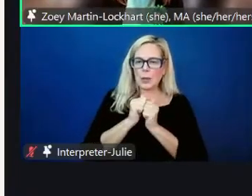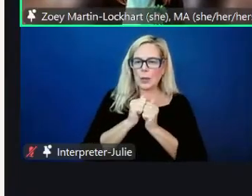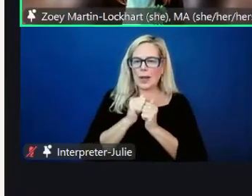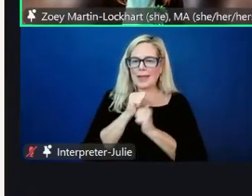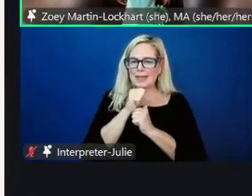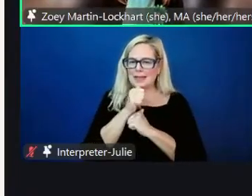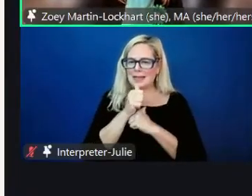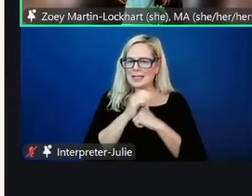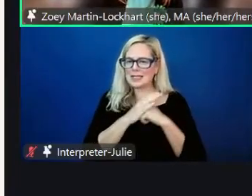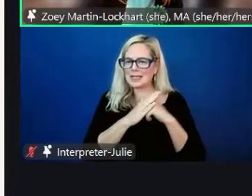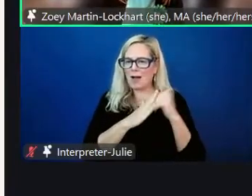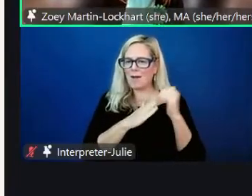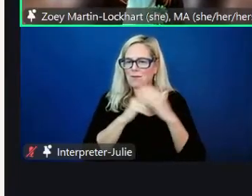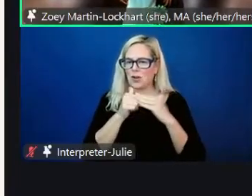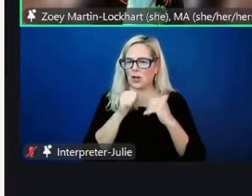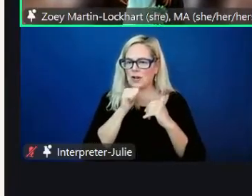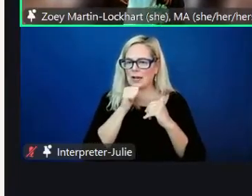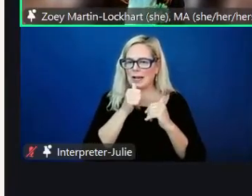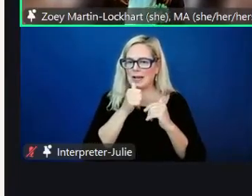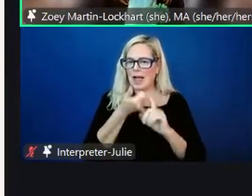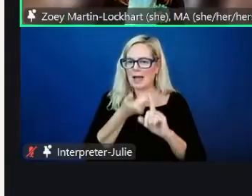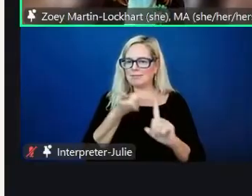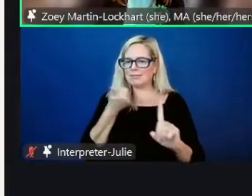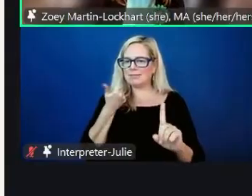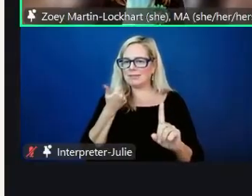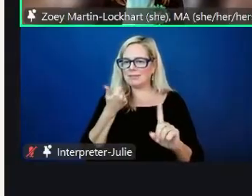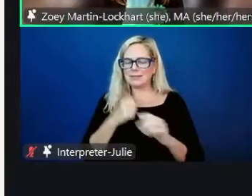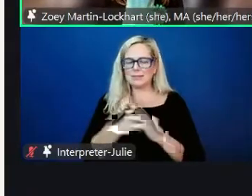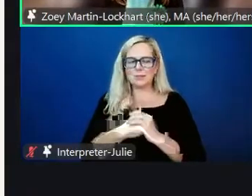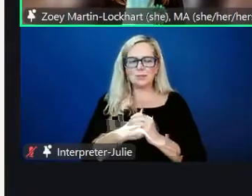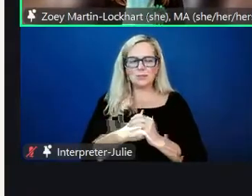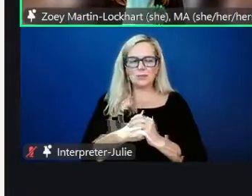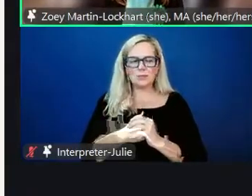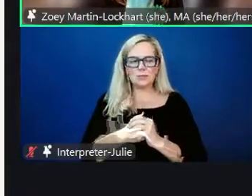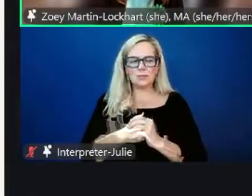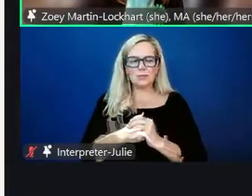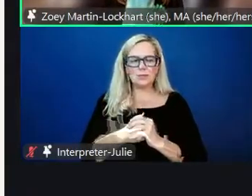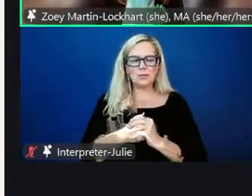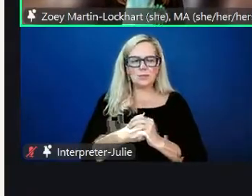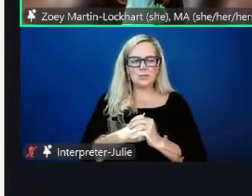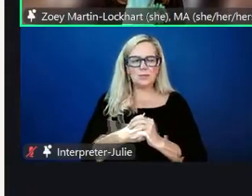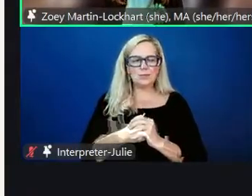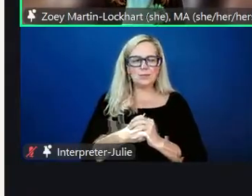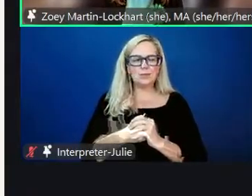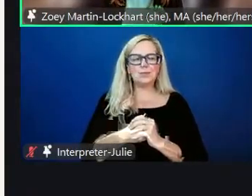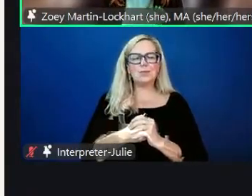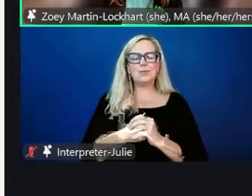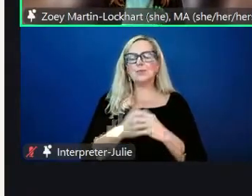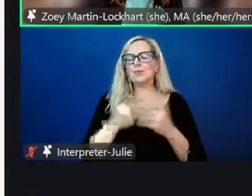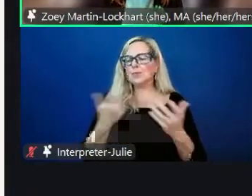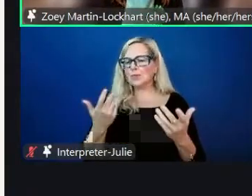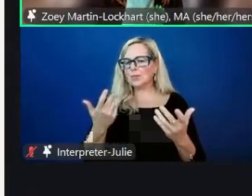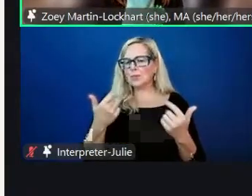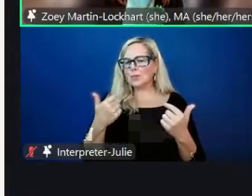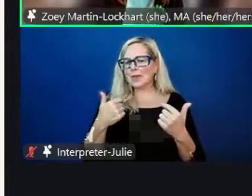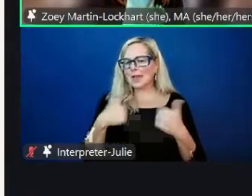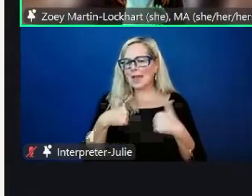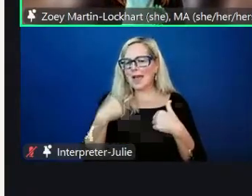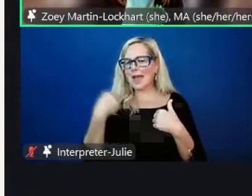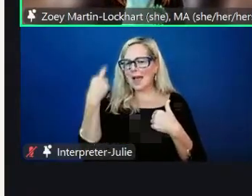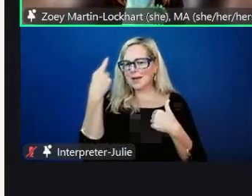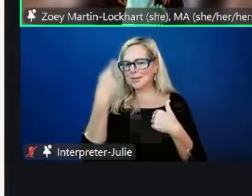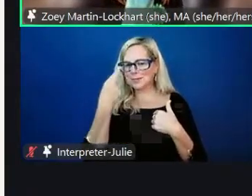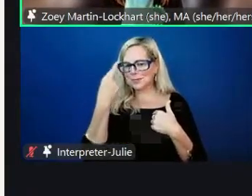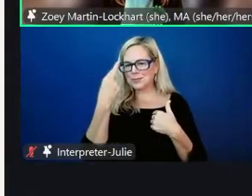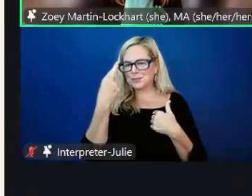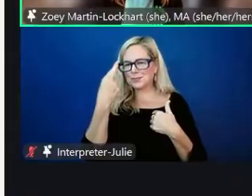it. An alternative word, patience, encapsulates much of this. Thus, I arrived at